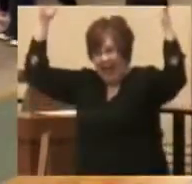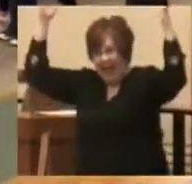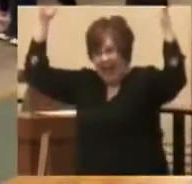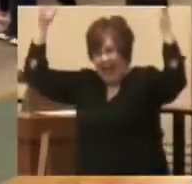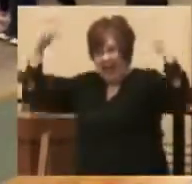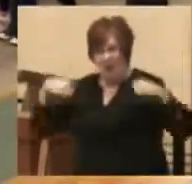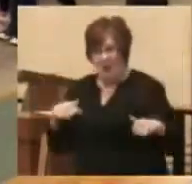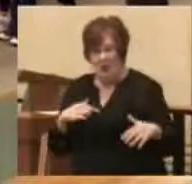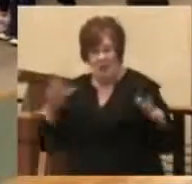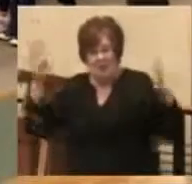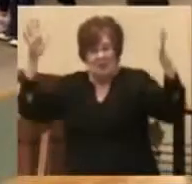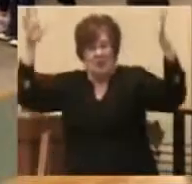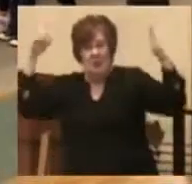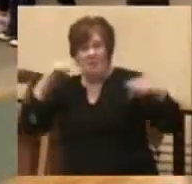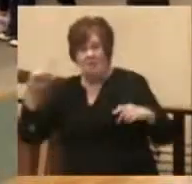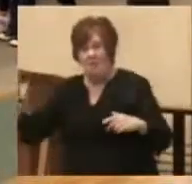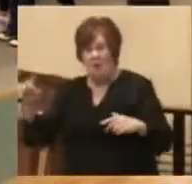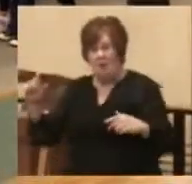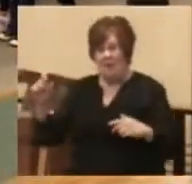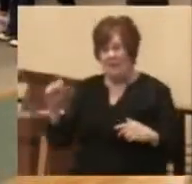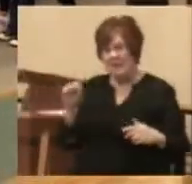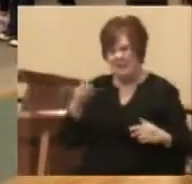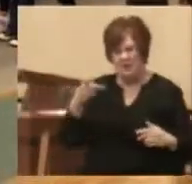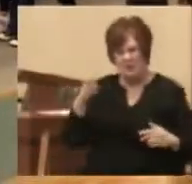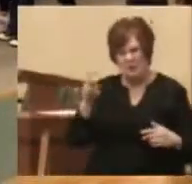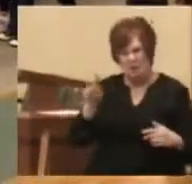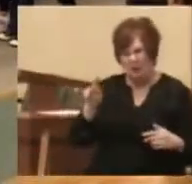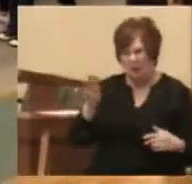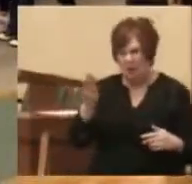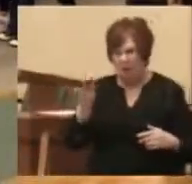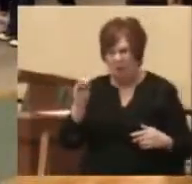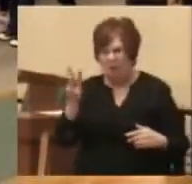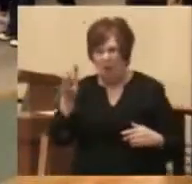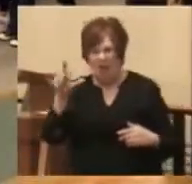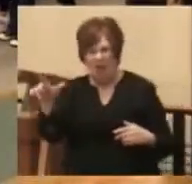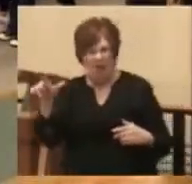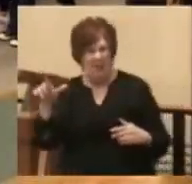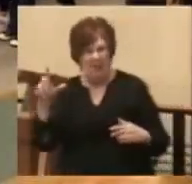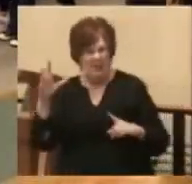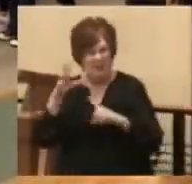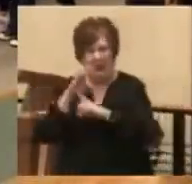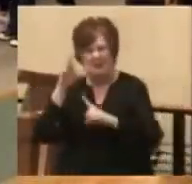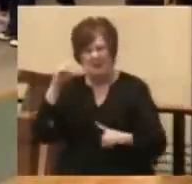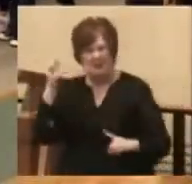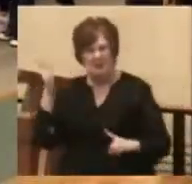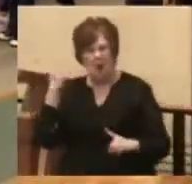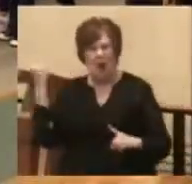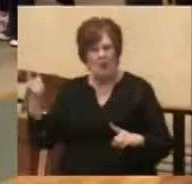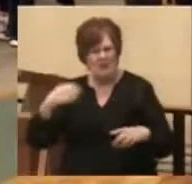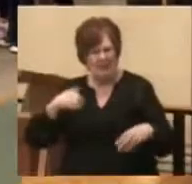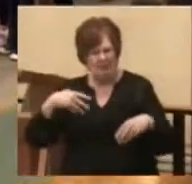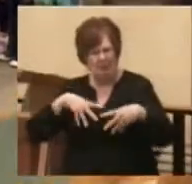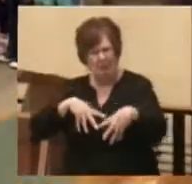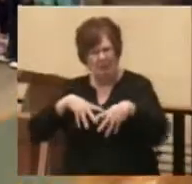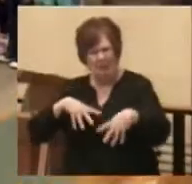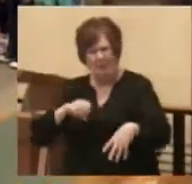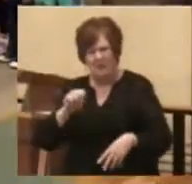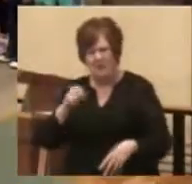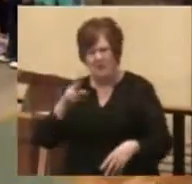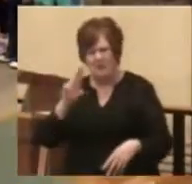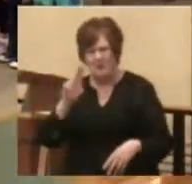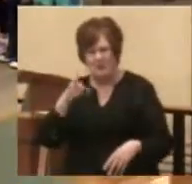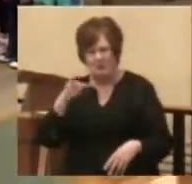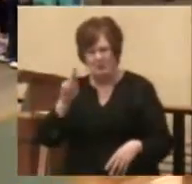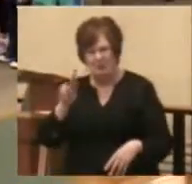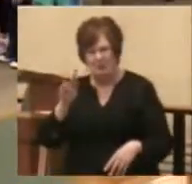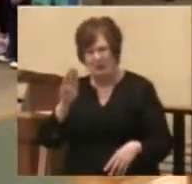And we'd be cheering for the Super Bowl champions, because you always have a parade for the Super Bowl champions.